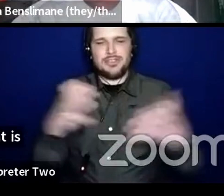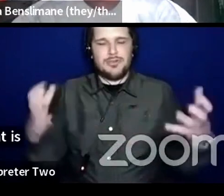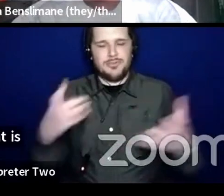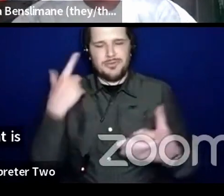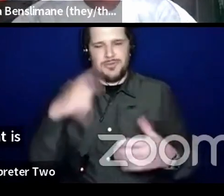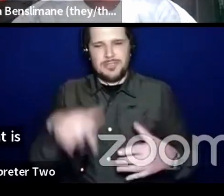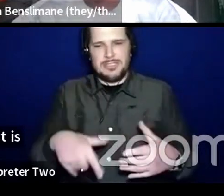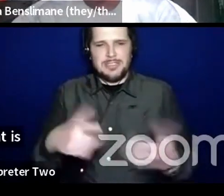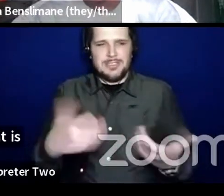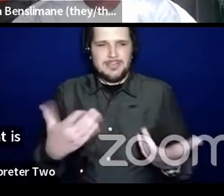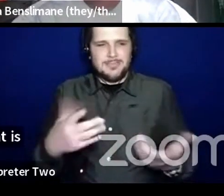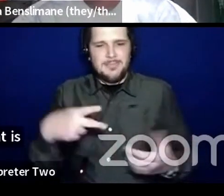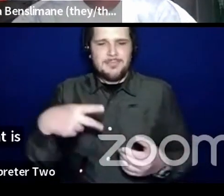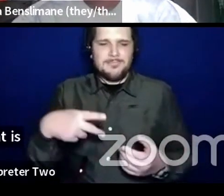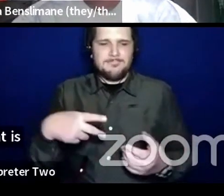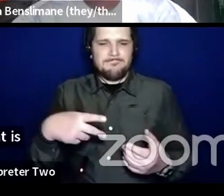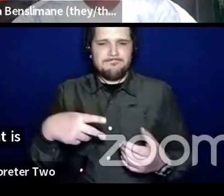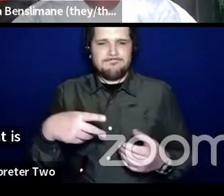platform.